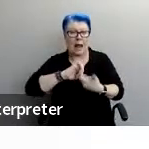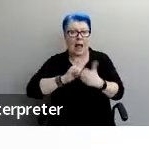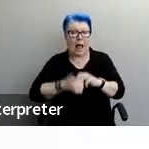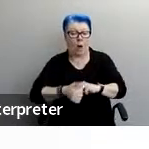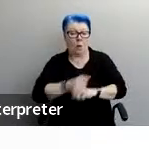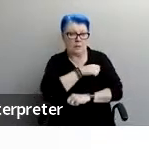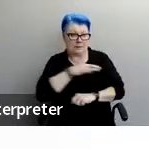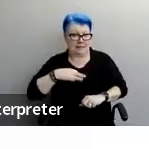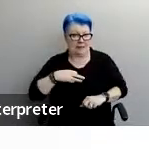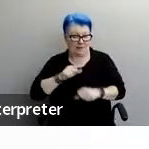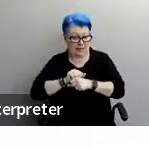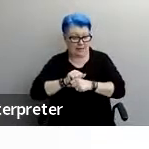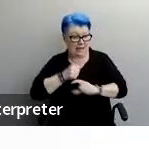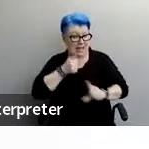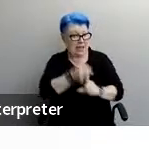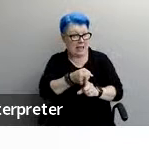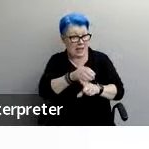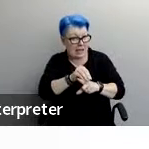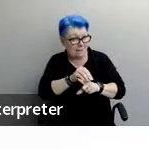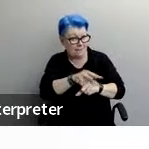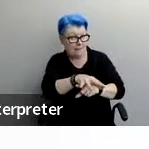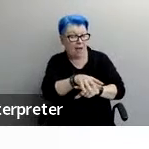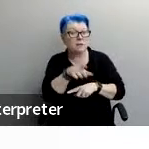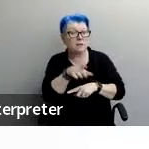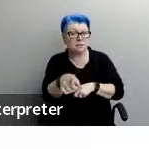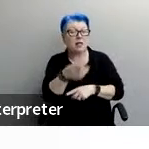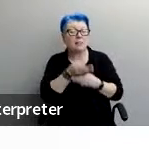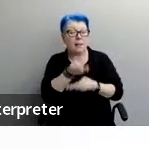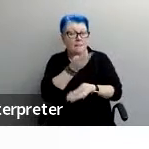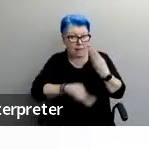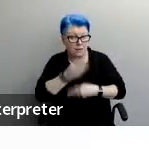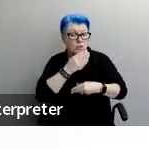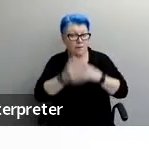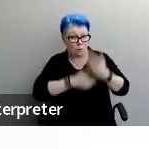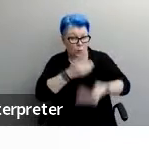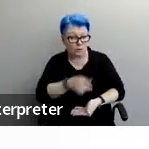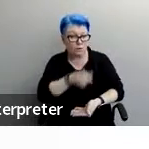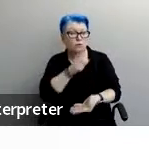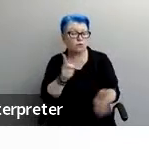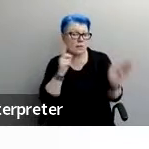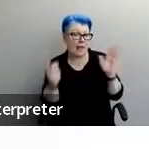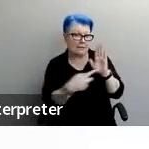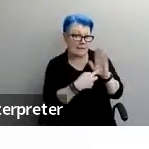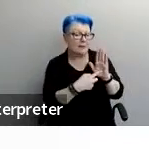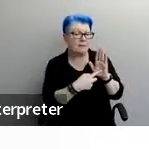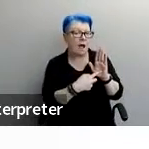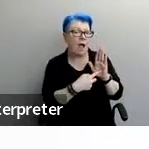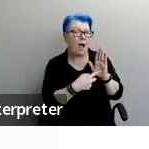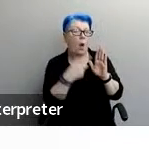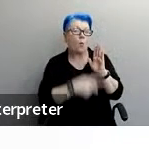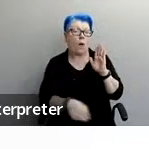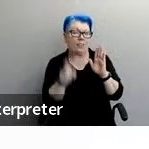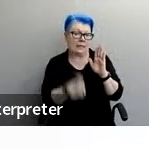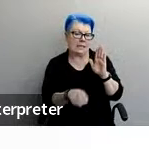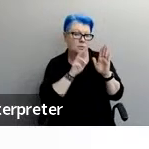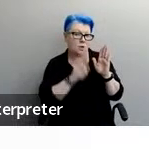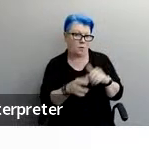impacts the budgeting process, and to truly identify what those needs are.